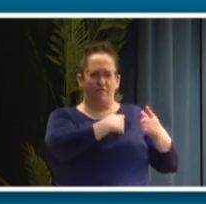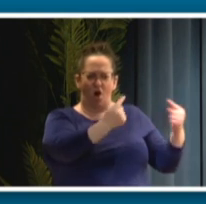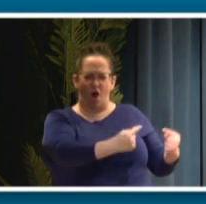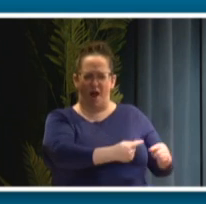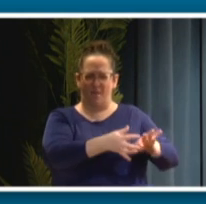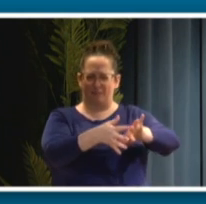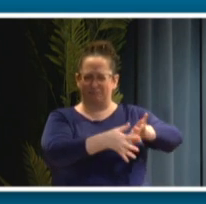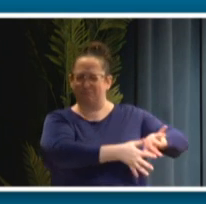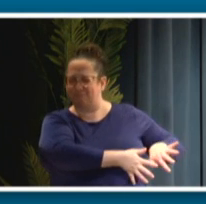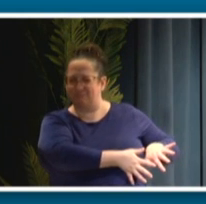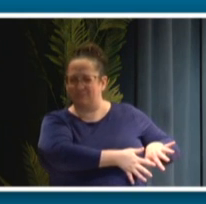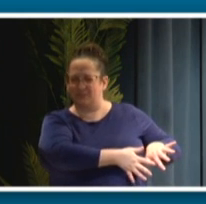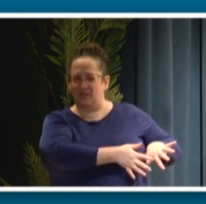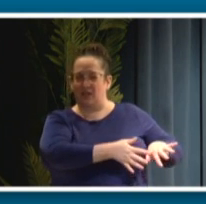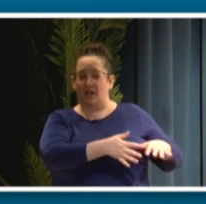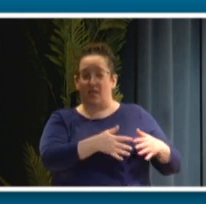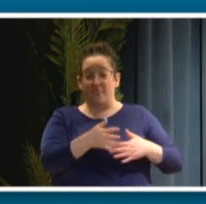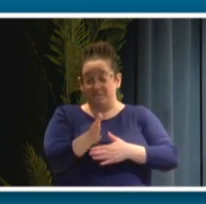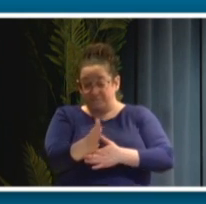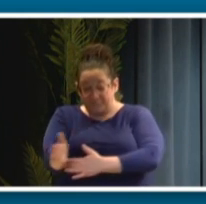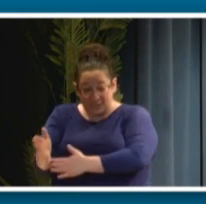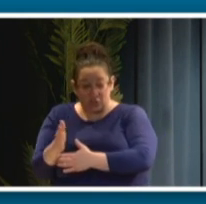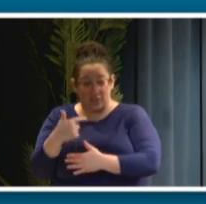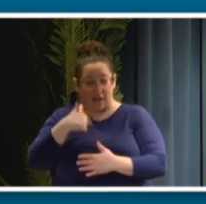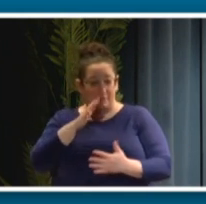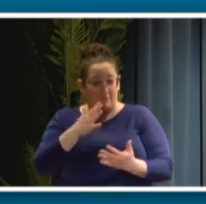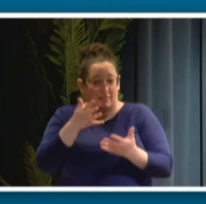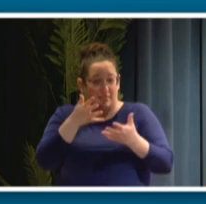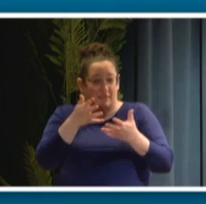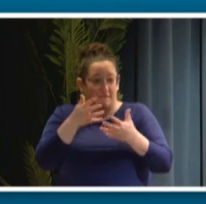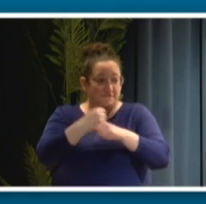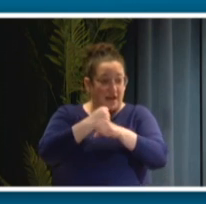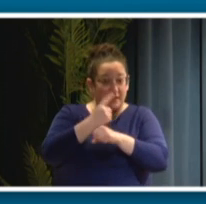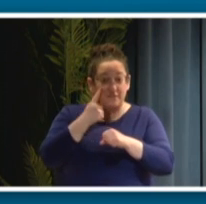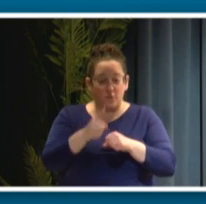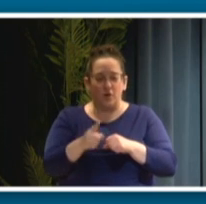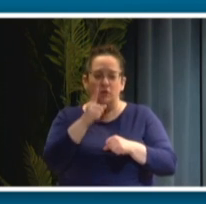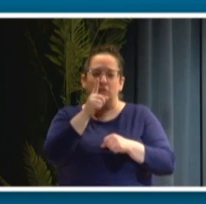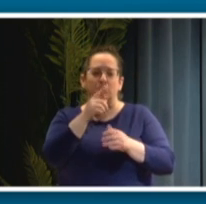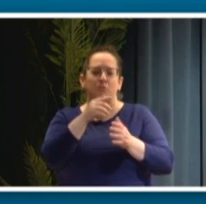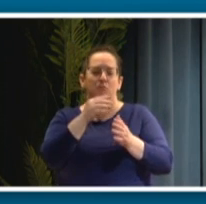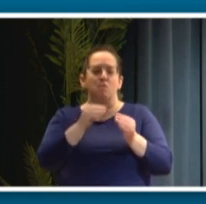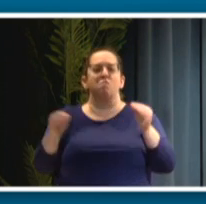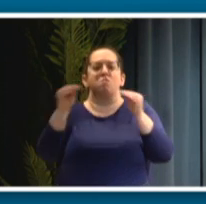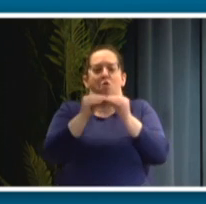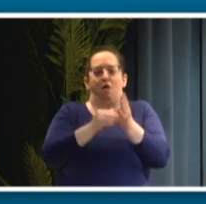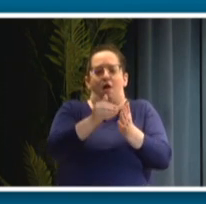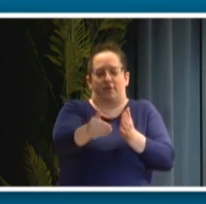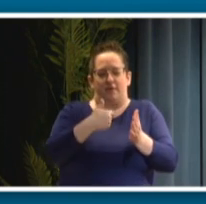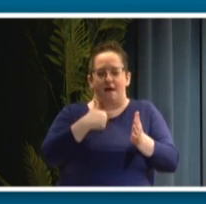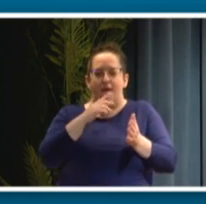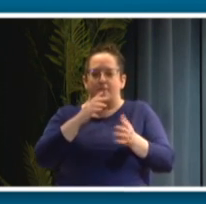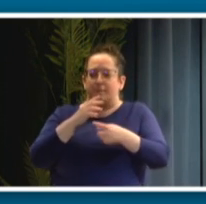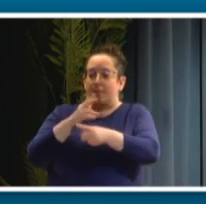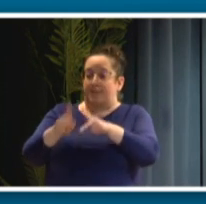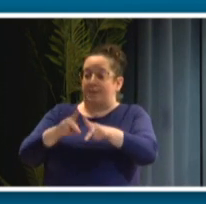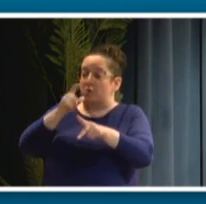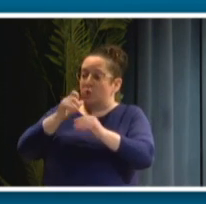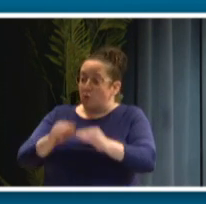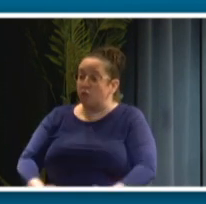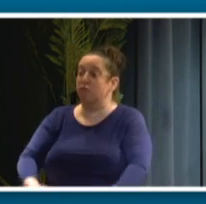thinking about the fish I'm saving, it's probably that one more often than not. Am I fighting on behalf or thinking and speaking on behalf